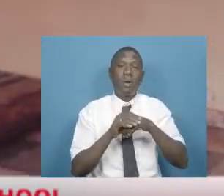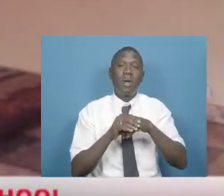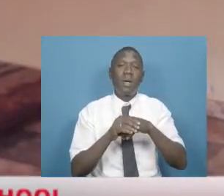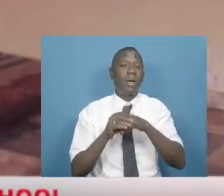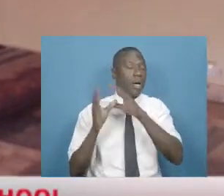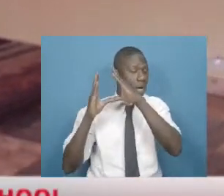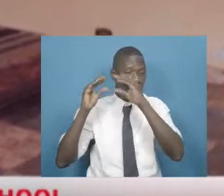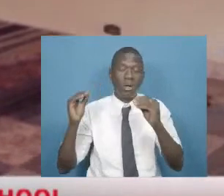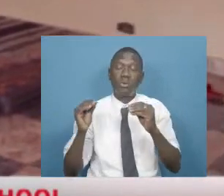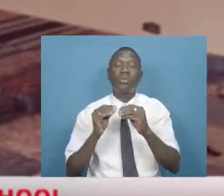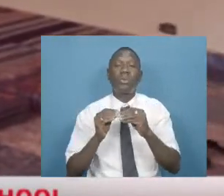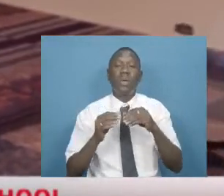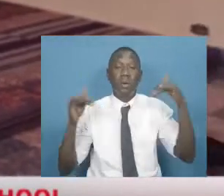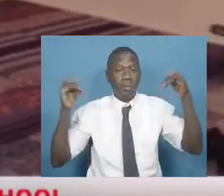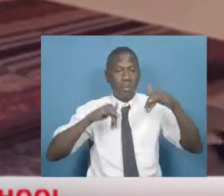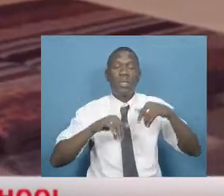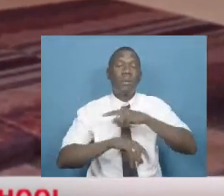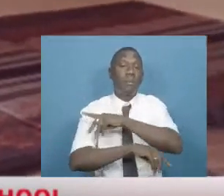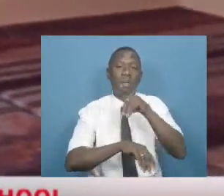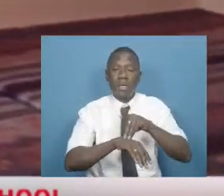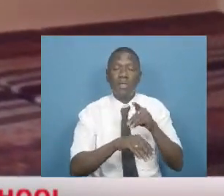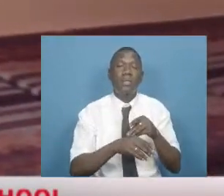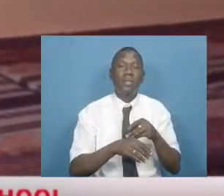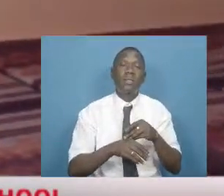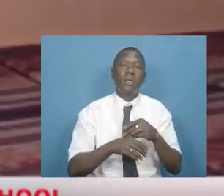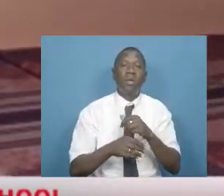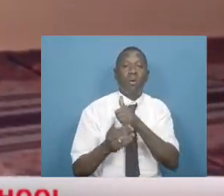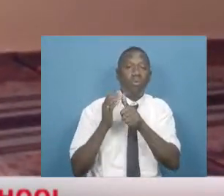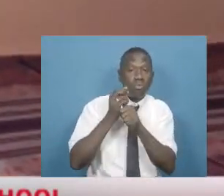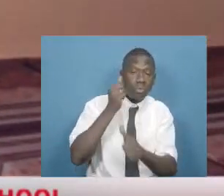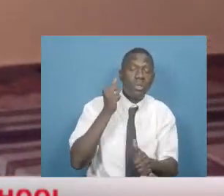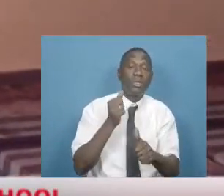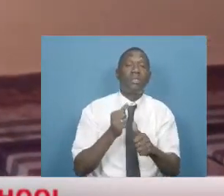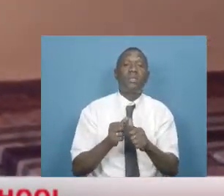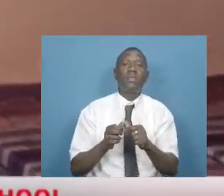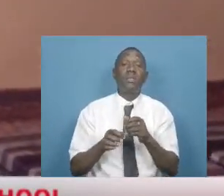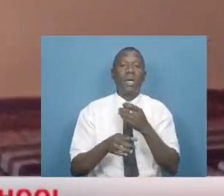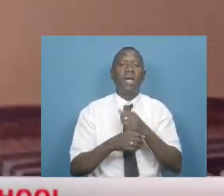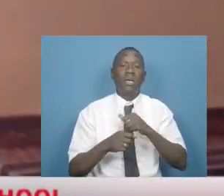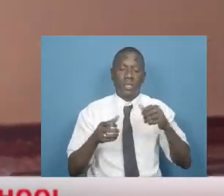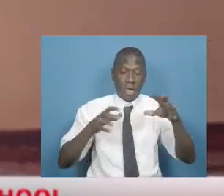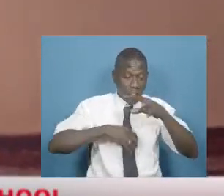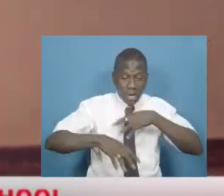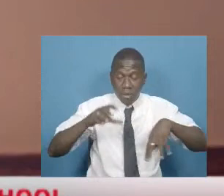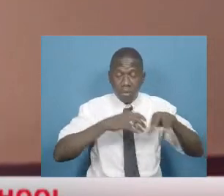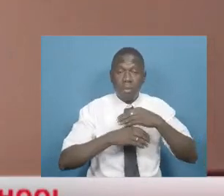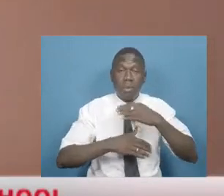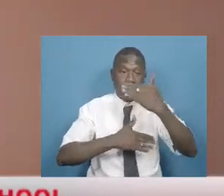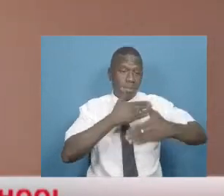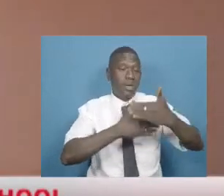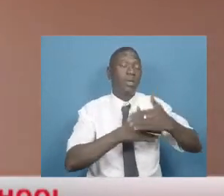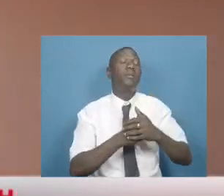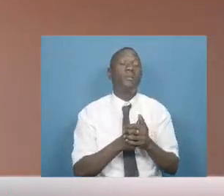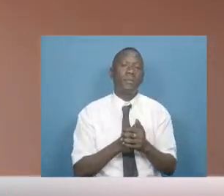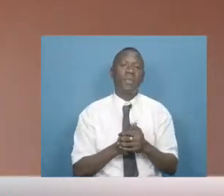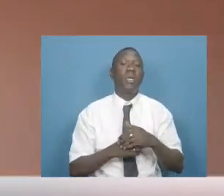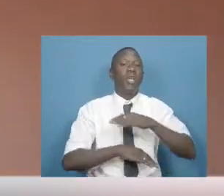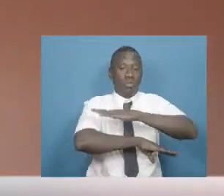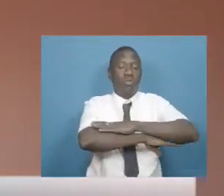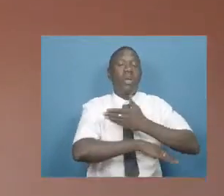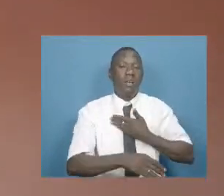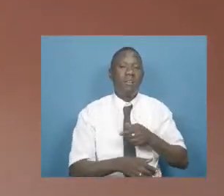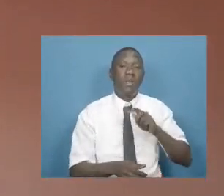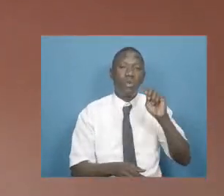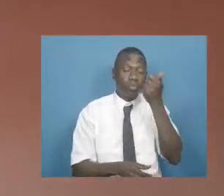toilets, kitchen, a store, and an animal pen. The school also has a new borehole.